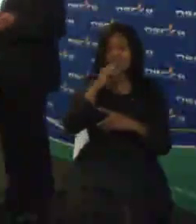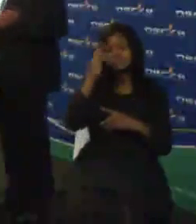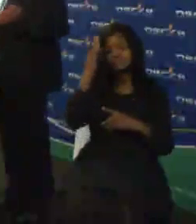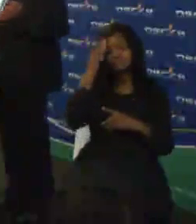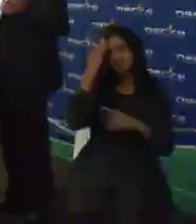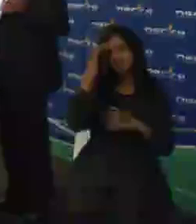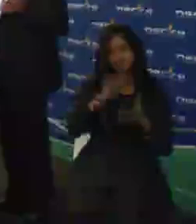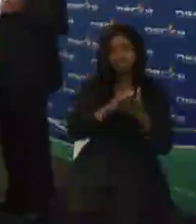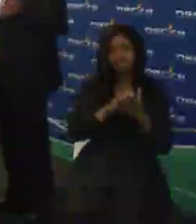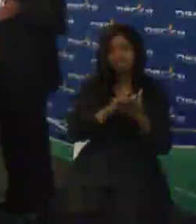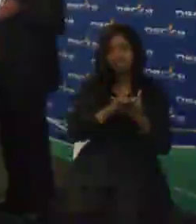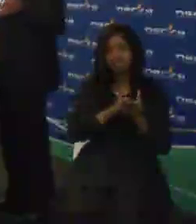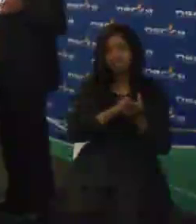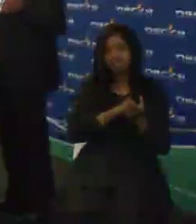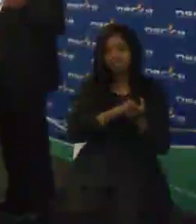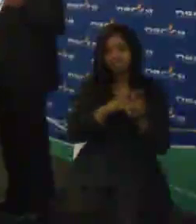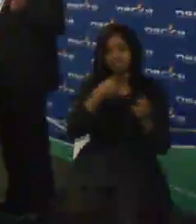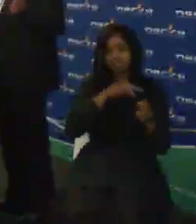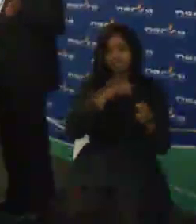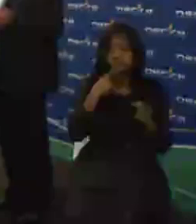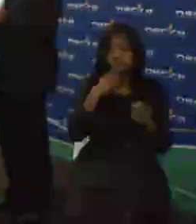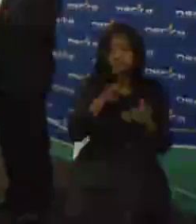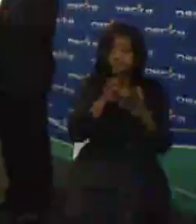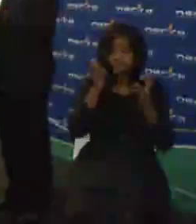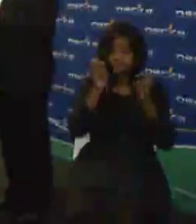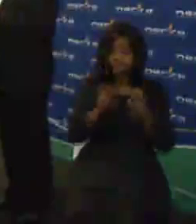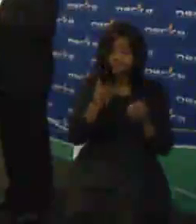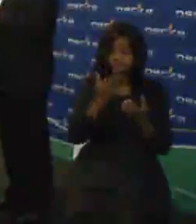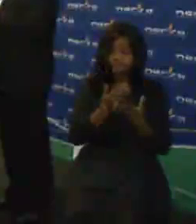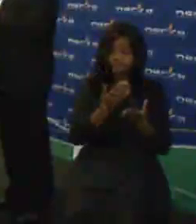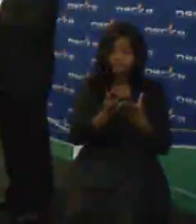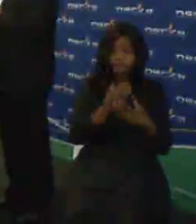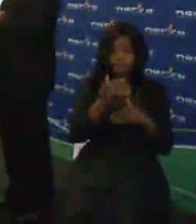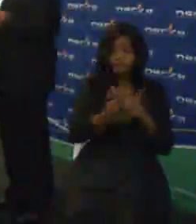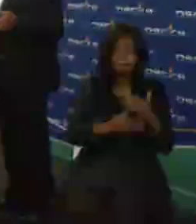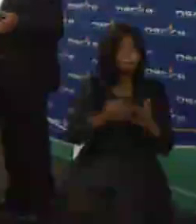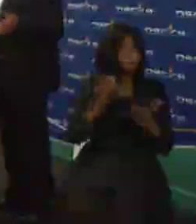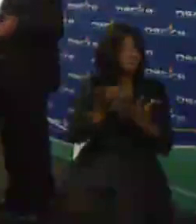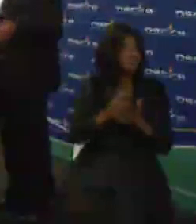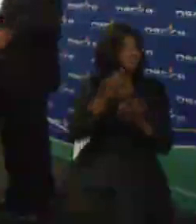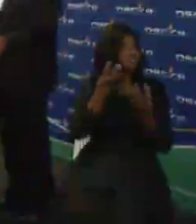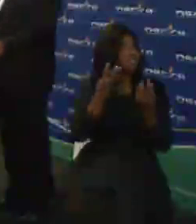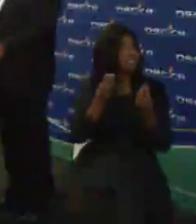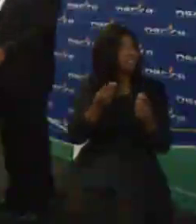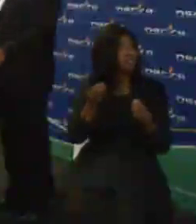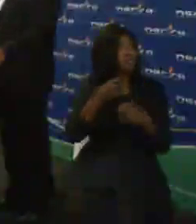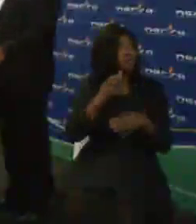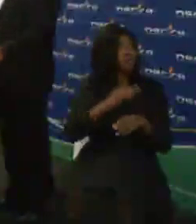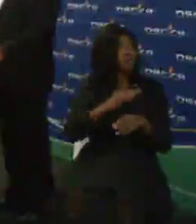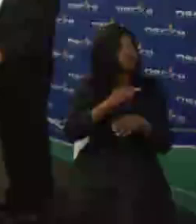acknowledge that we said Eskom's application process takes a number of months.